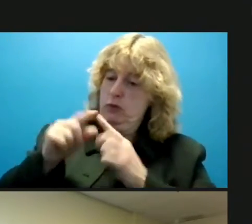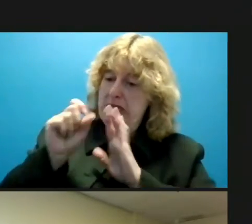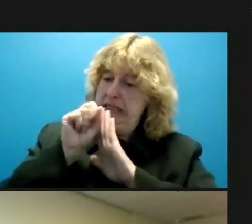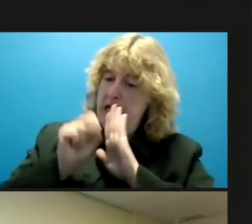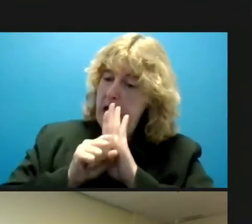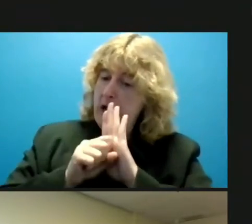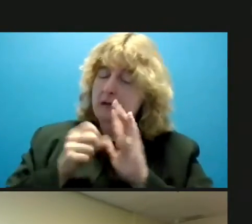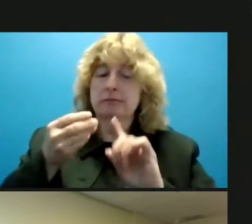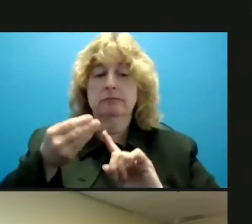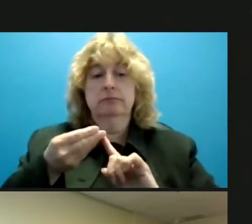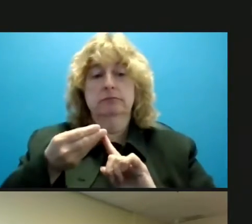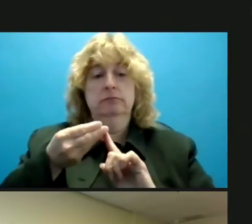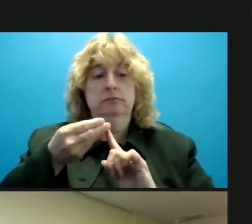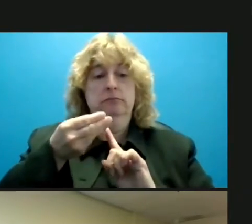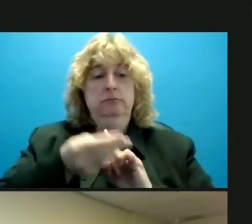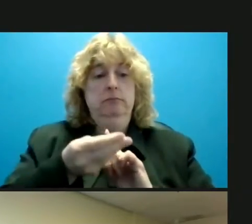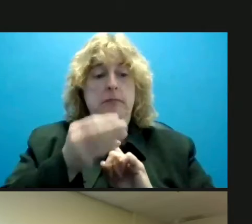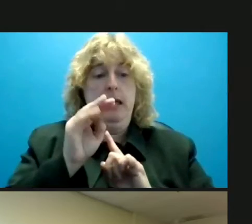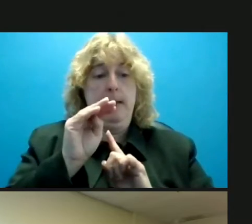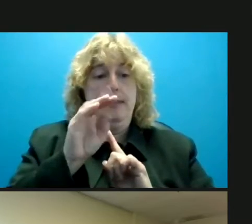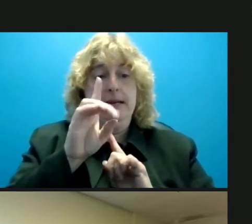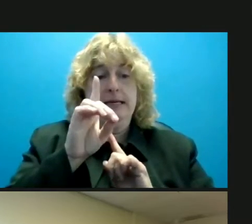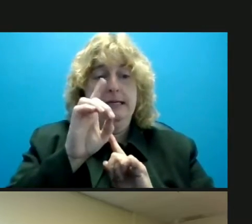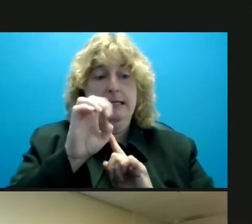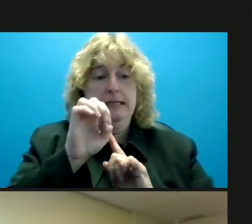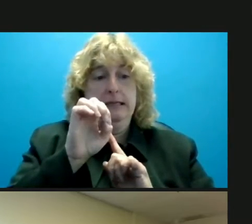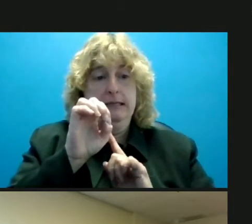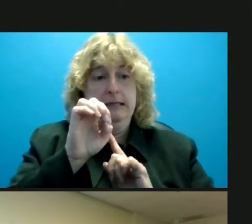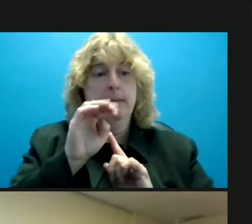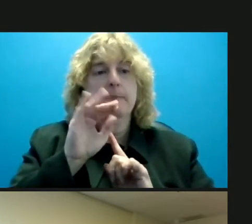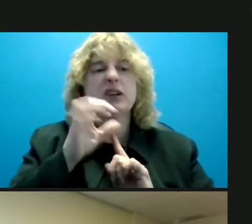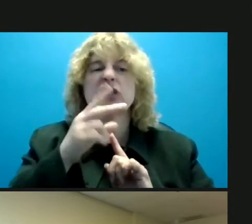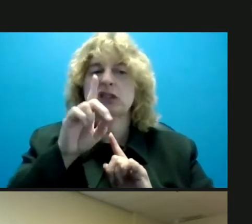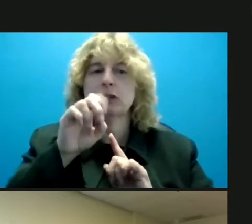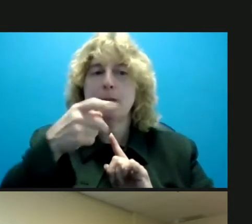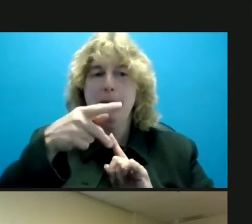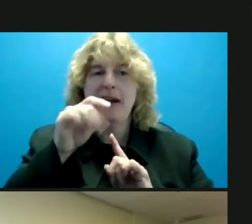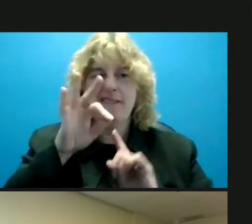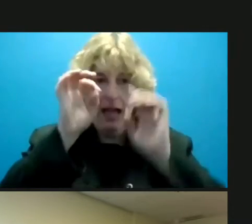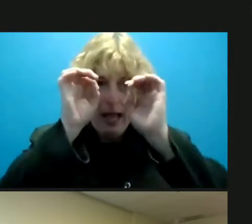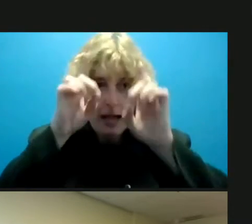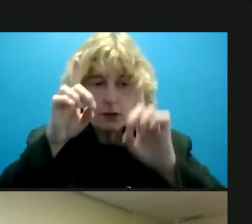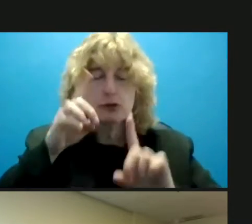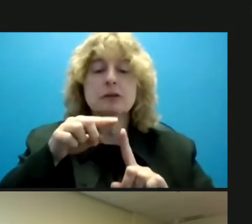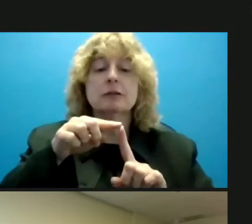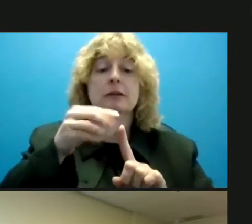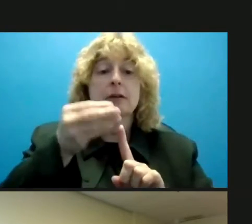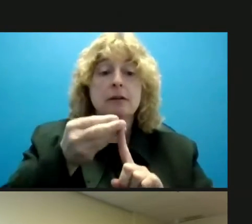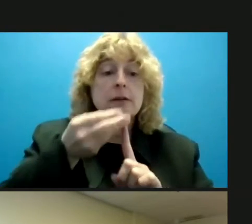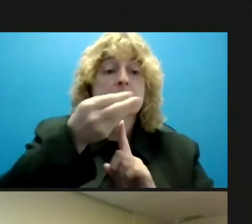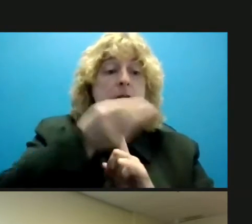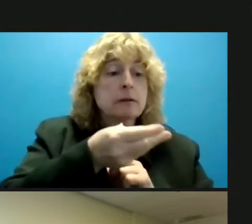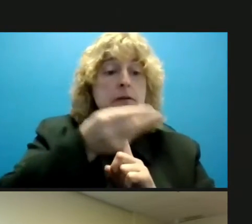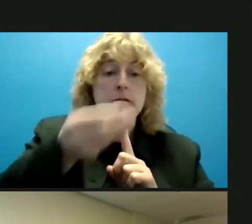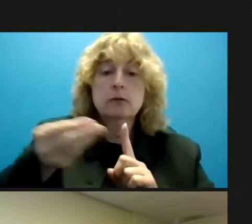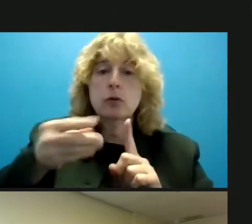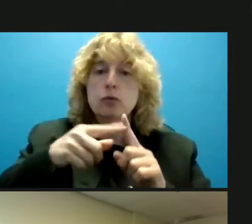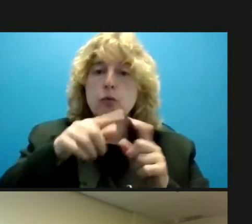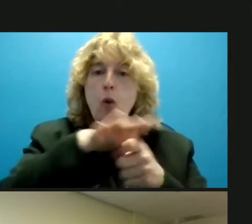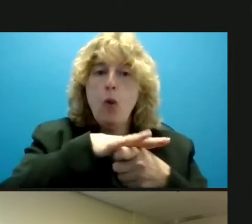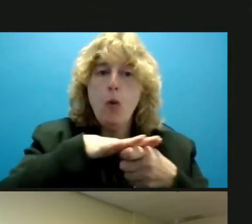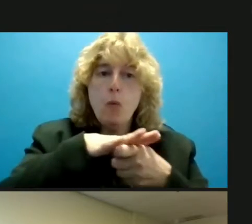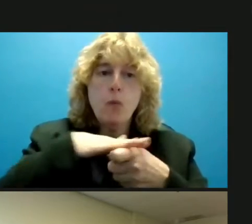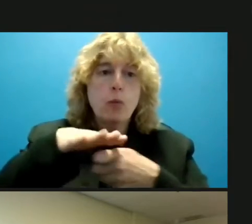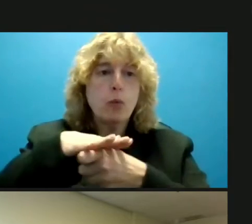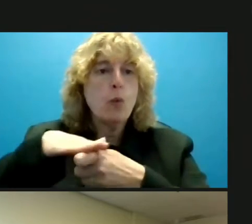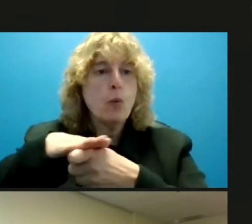Education to what are called our local education administrations. And it so happens that Randy Lepa has been